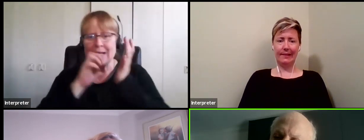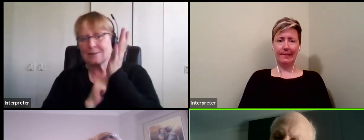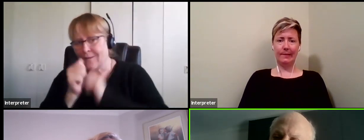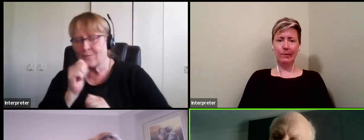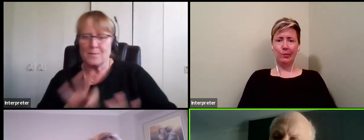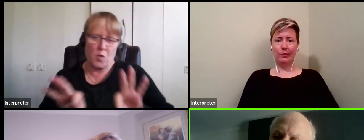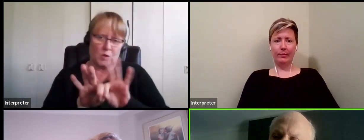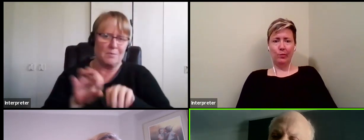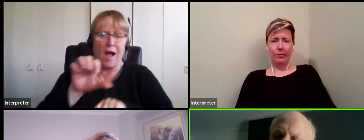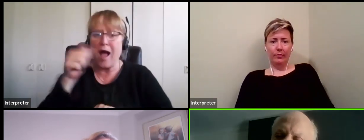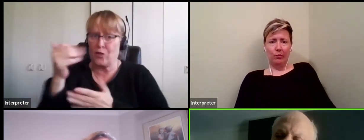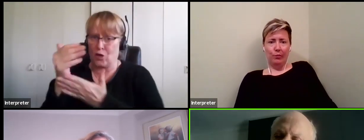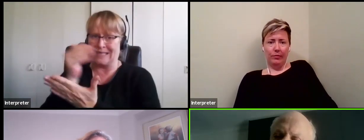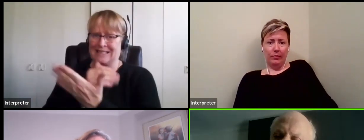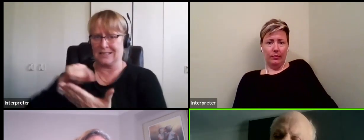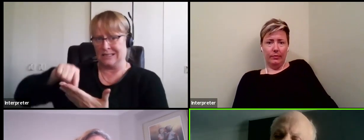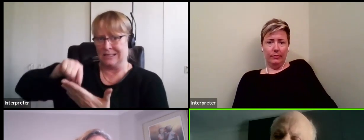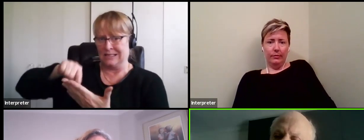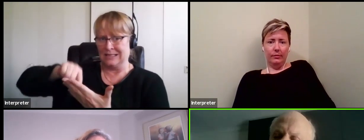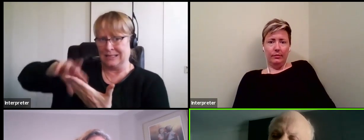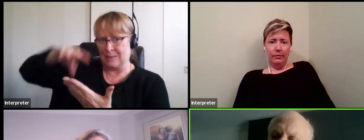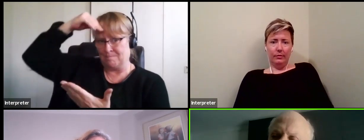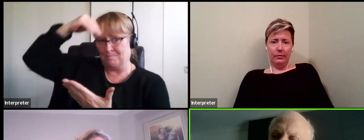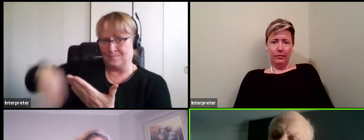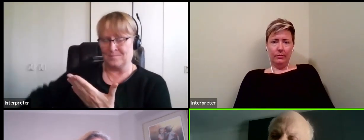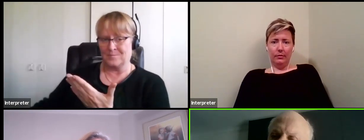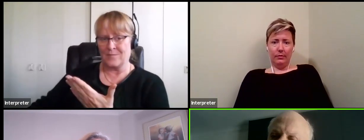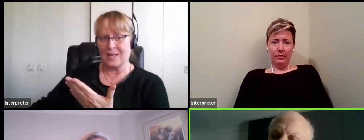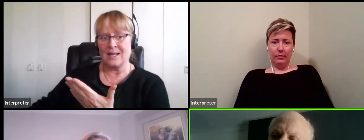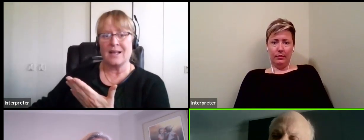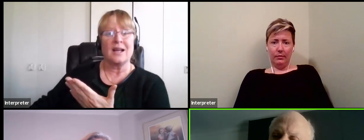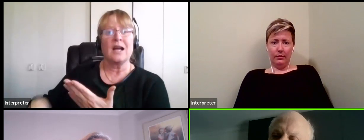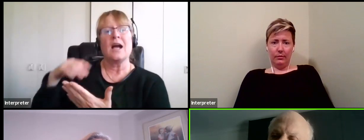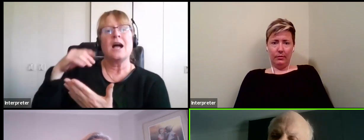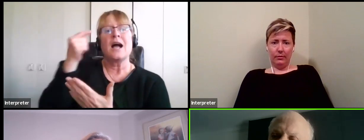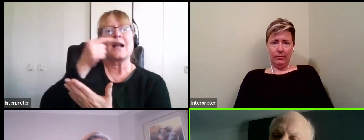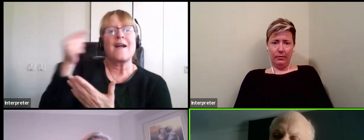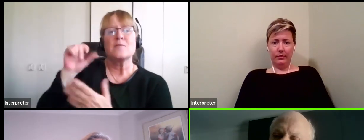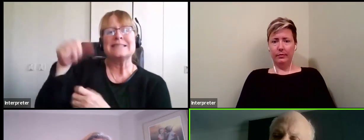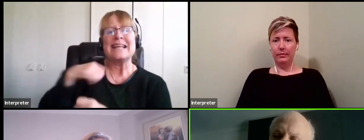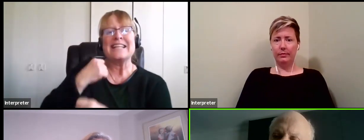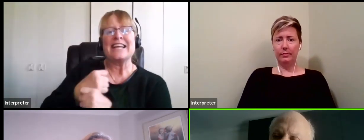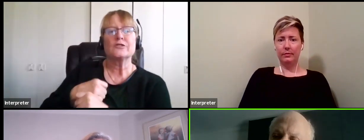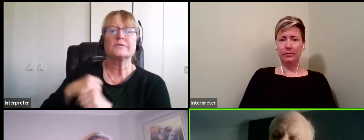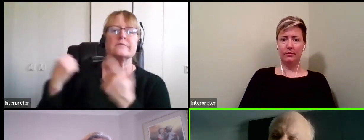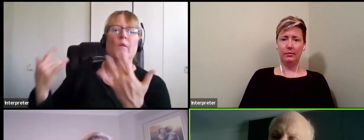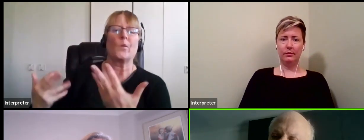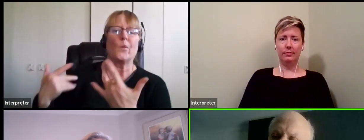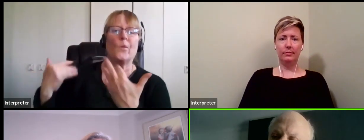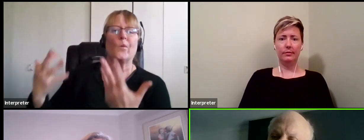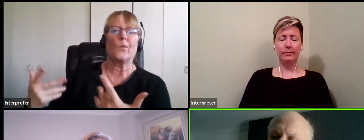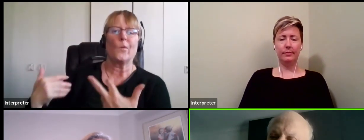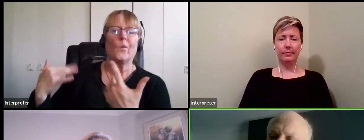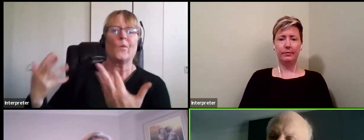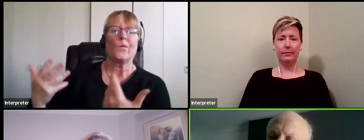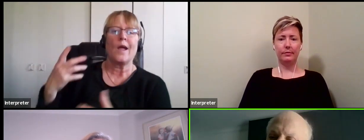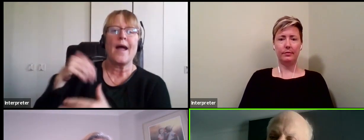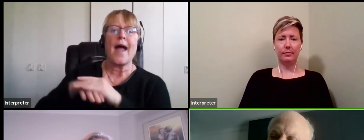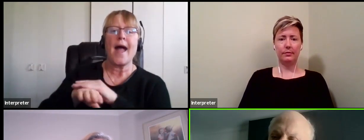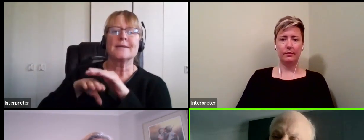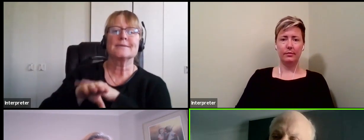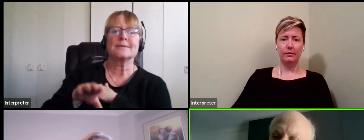lesson. We've had a decade of foot dragging by government after government, minister after minister on accessibility for people